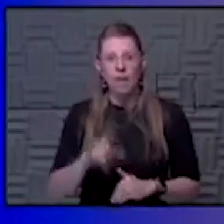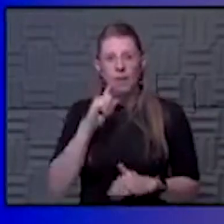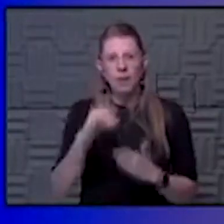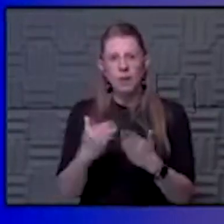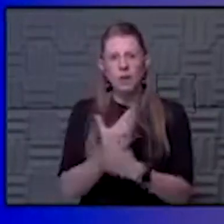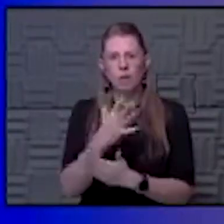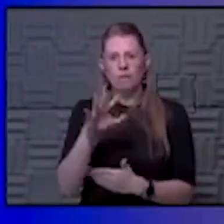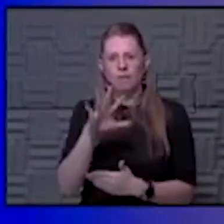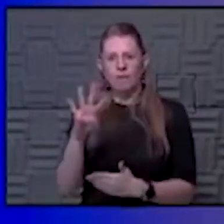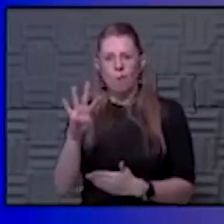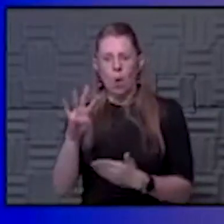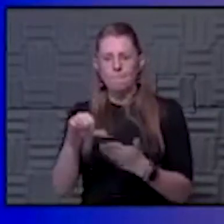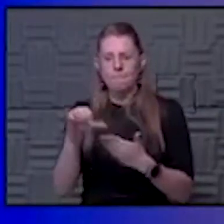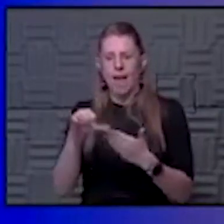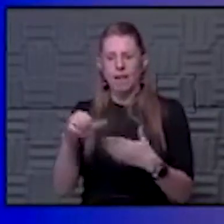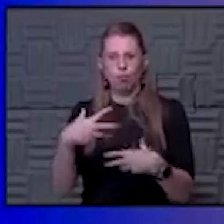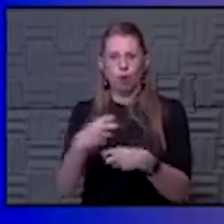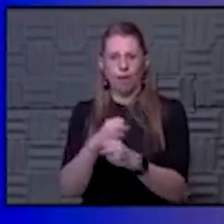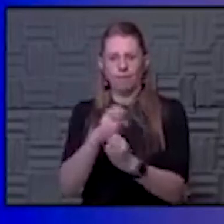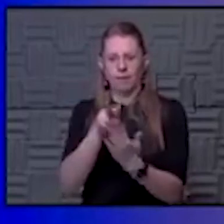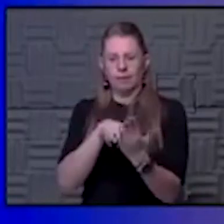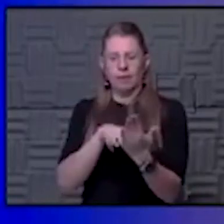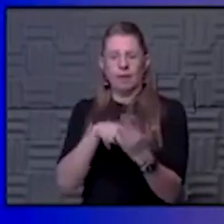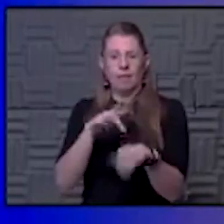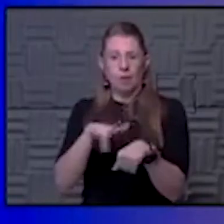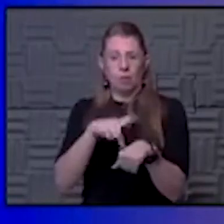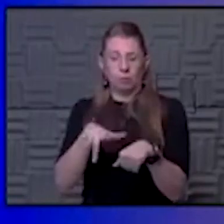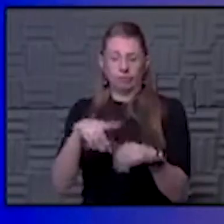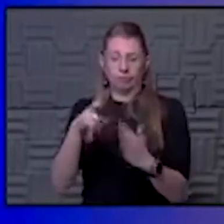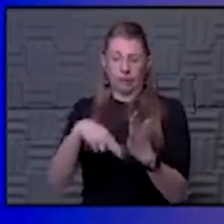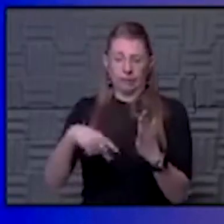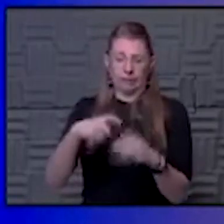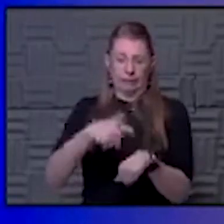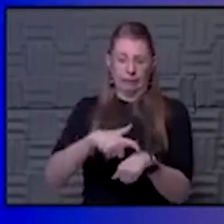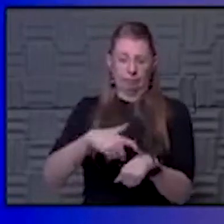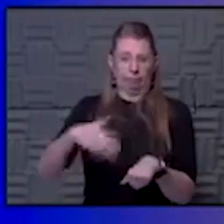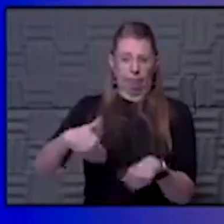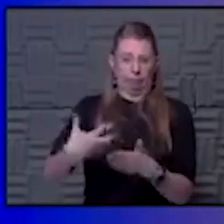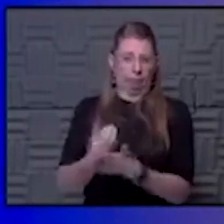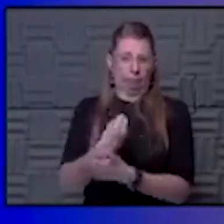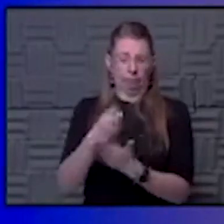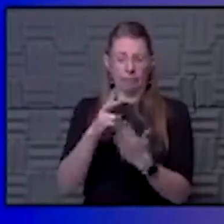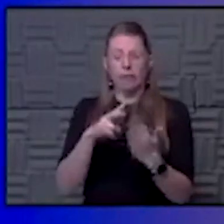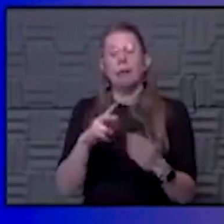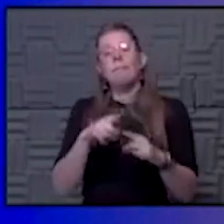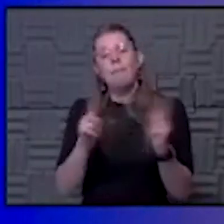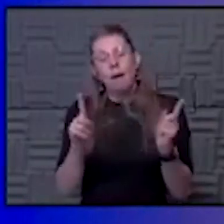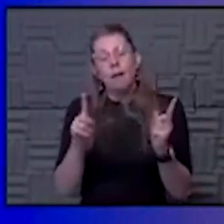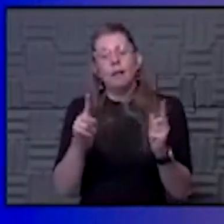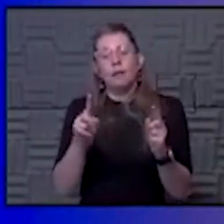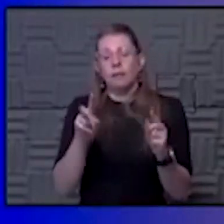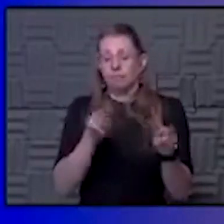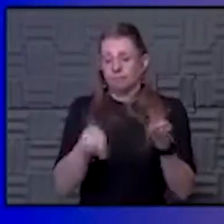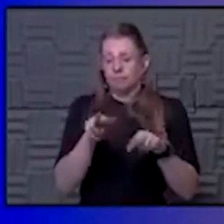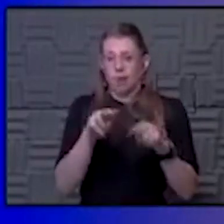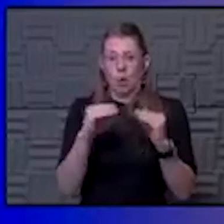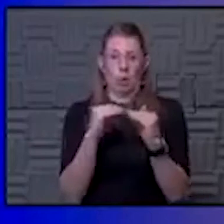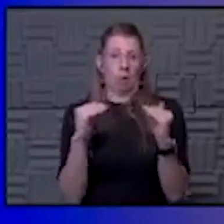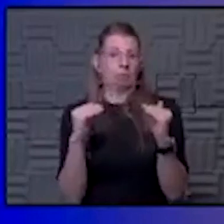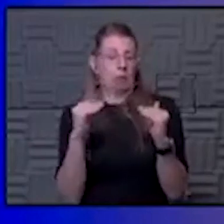new 54-page brief that is available. I haven't been able to look at it yet, but they look essentially equivalent, and